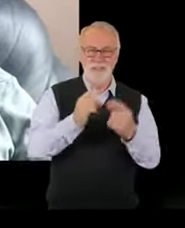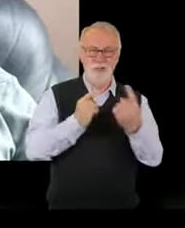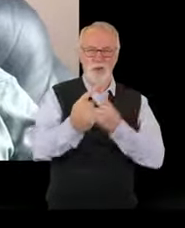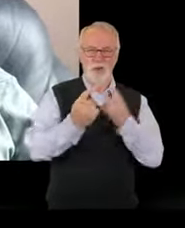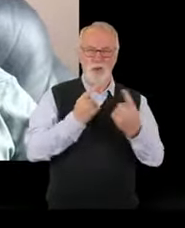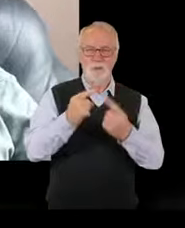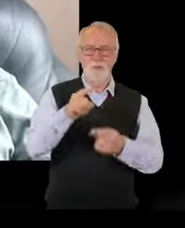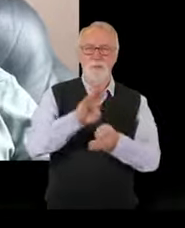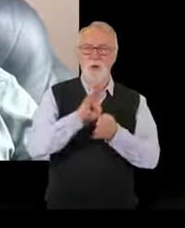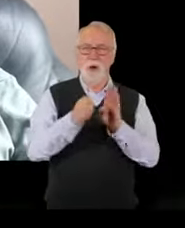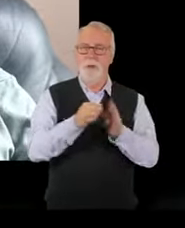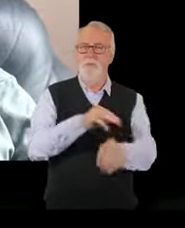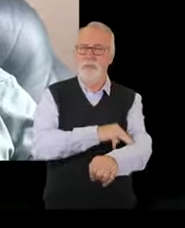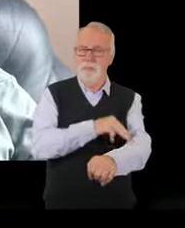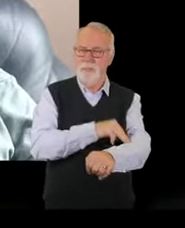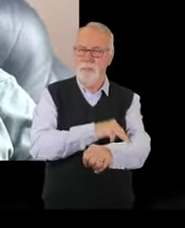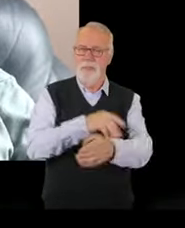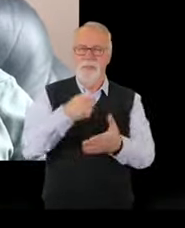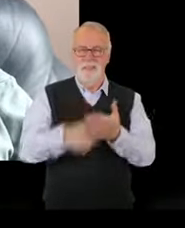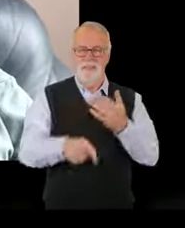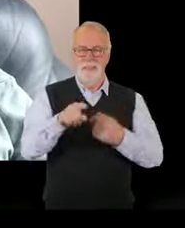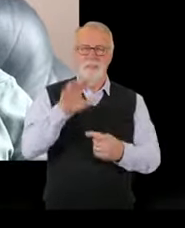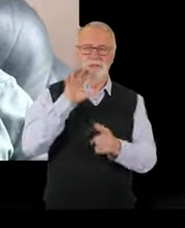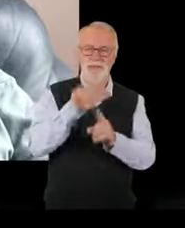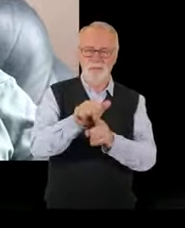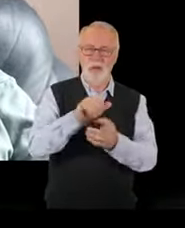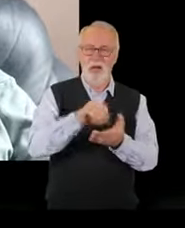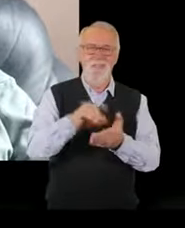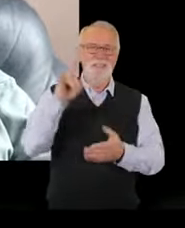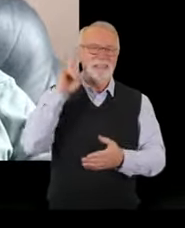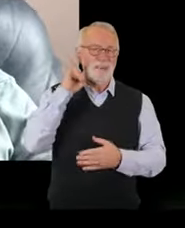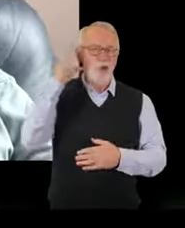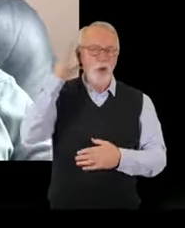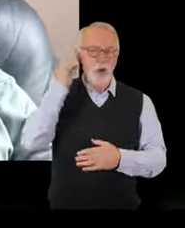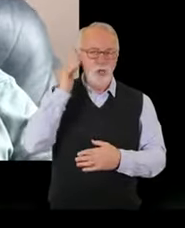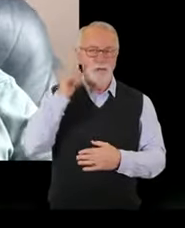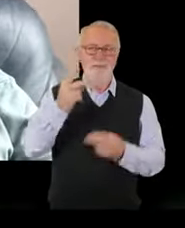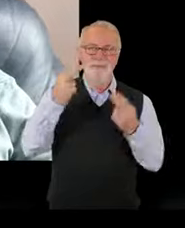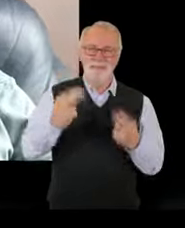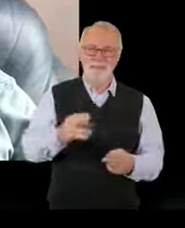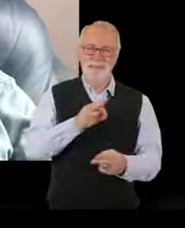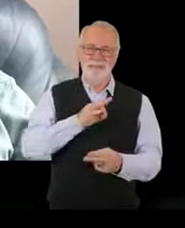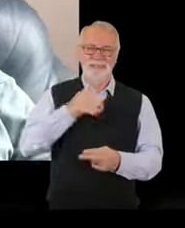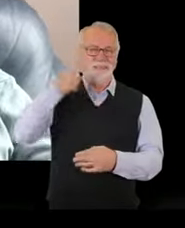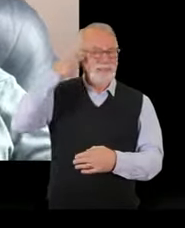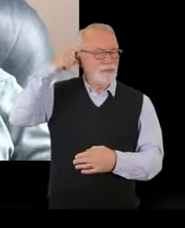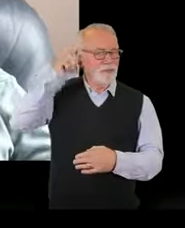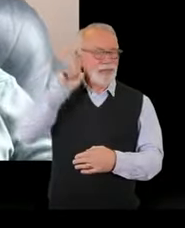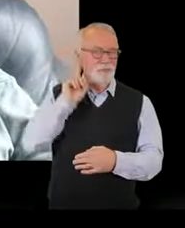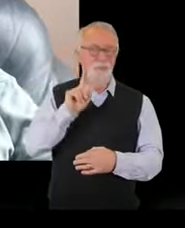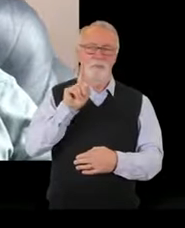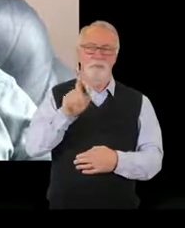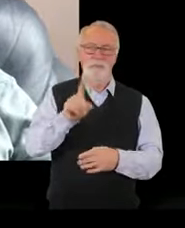So it was becoming a problem and then he was diagnosed with the hearing loss and needed to get the hearing aid.